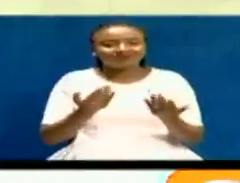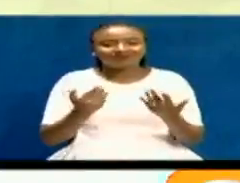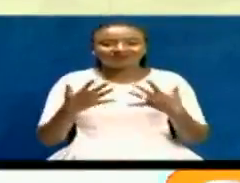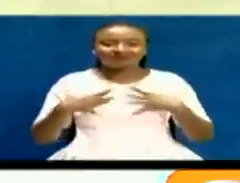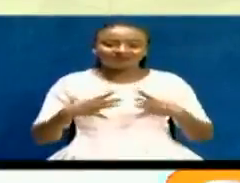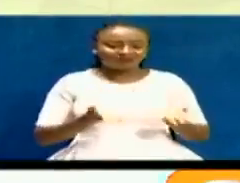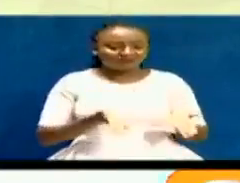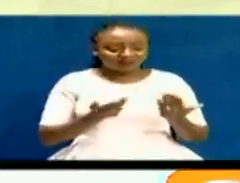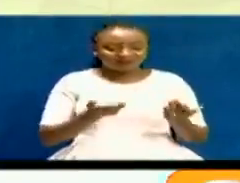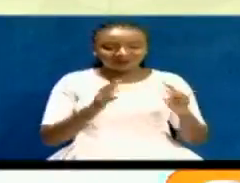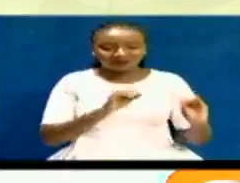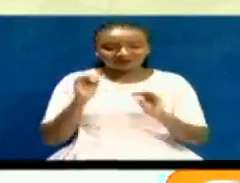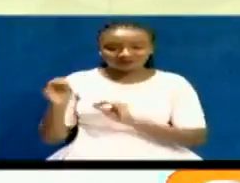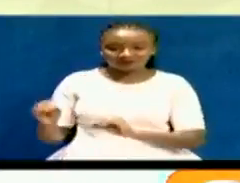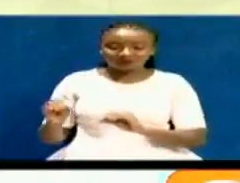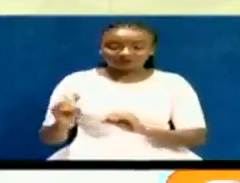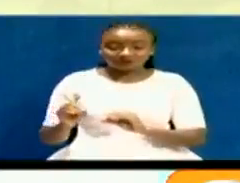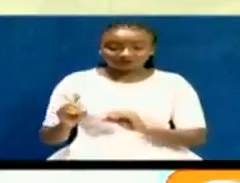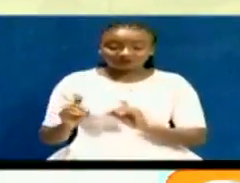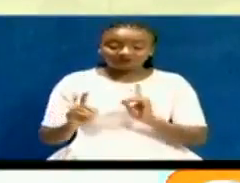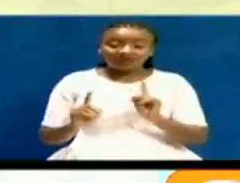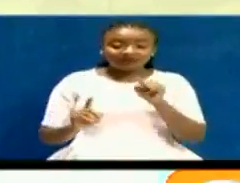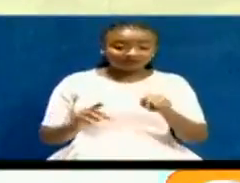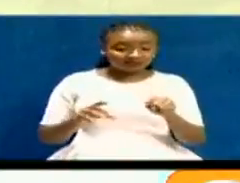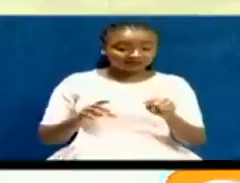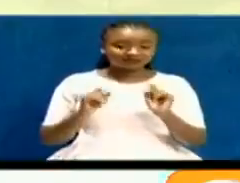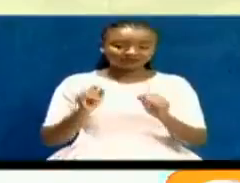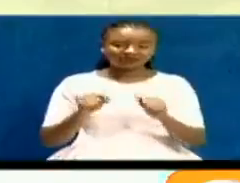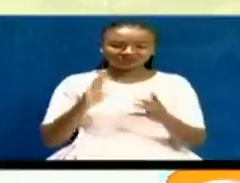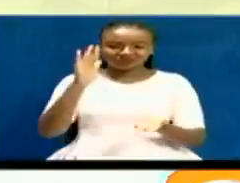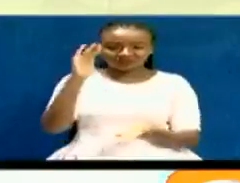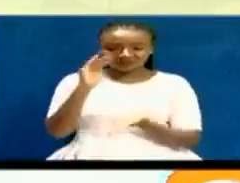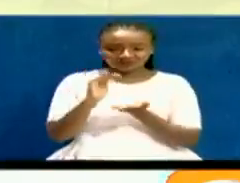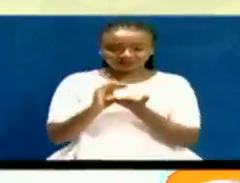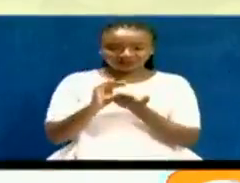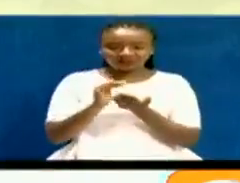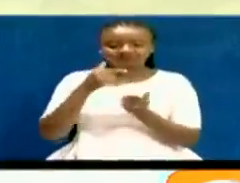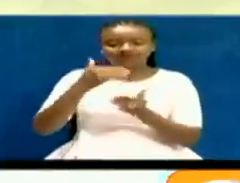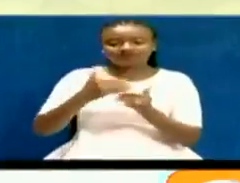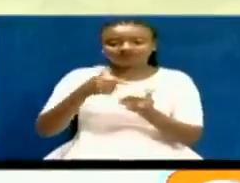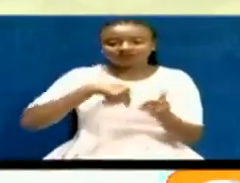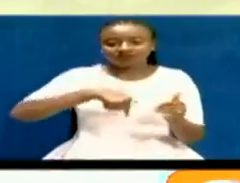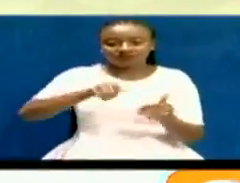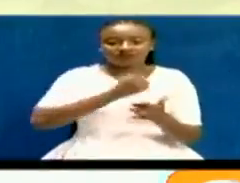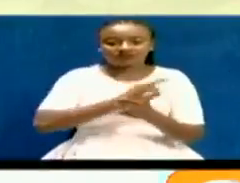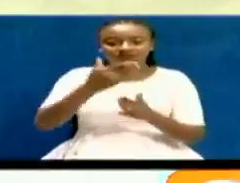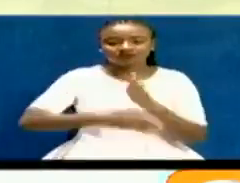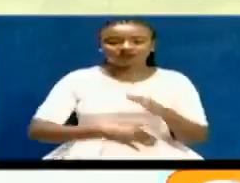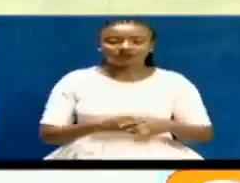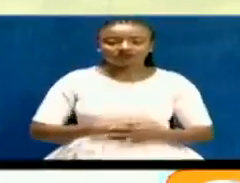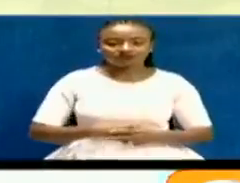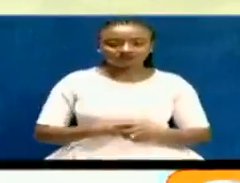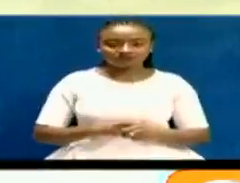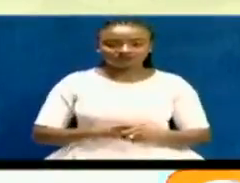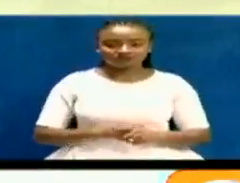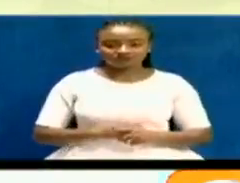Kenya Meteorological Department says the phenomenon could begin to ease up starting this weekend. Let's begin our broadcast with our